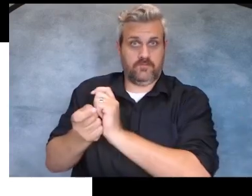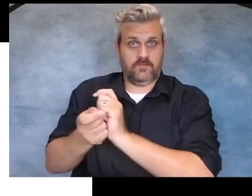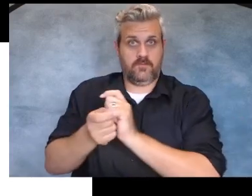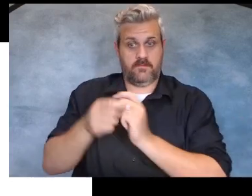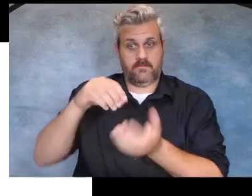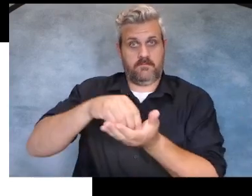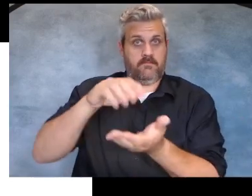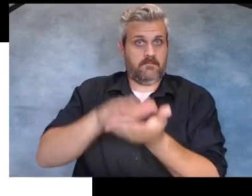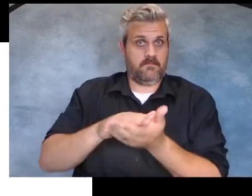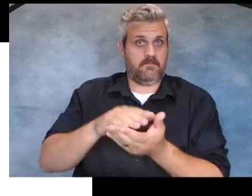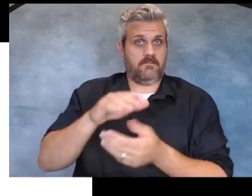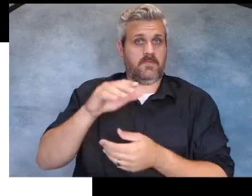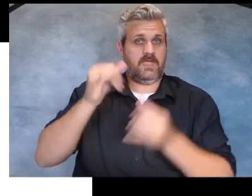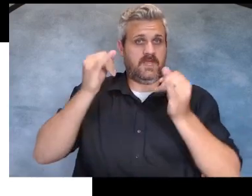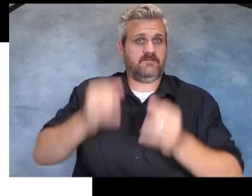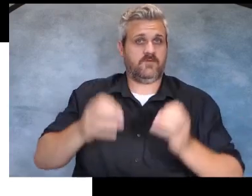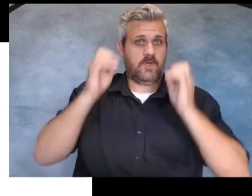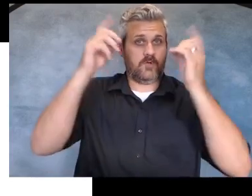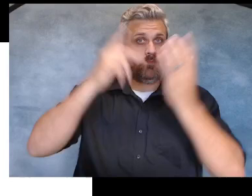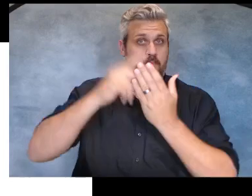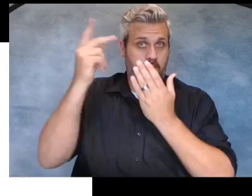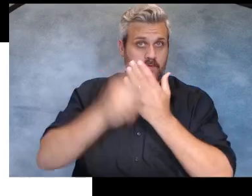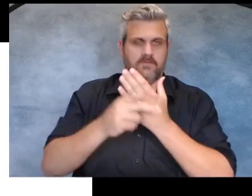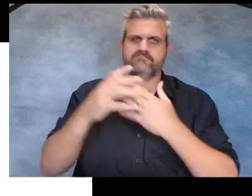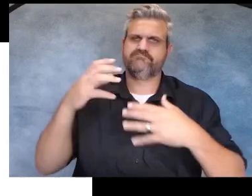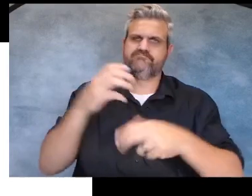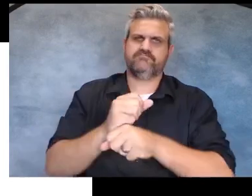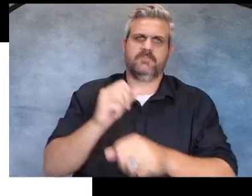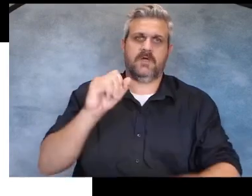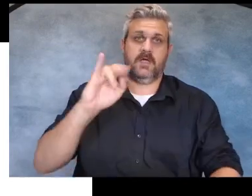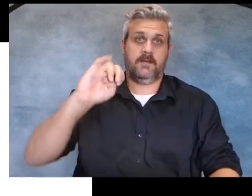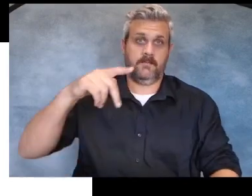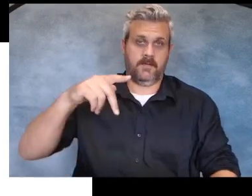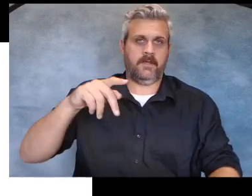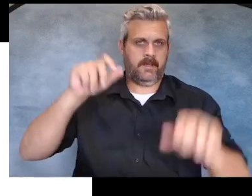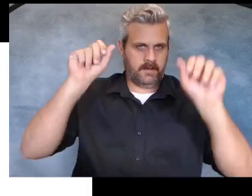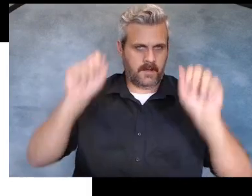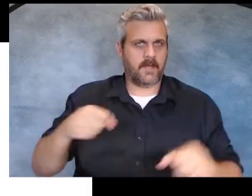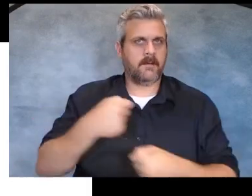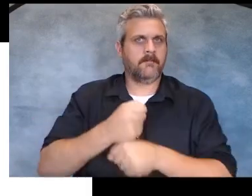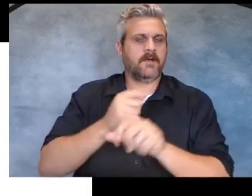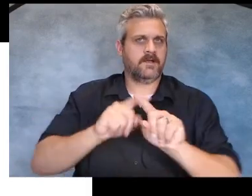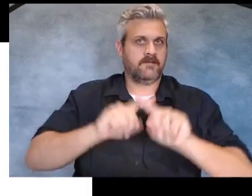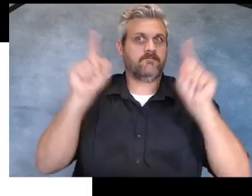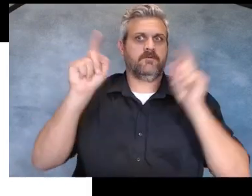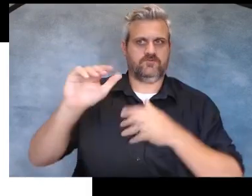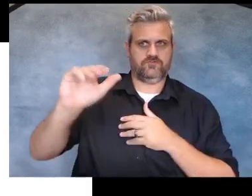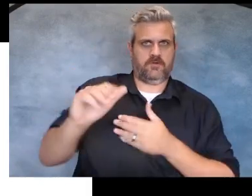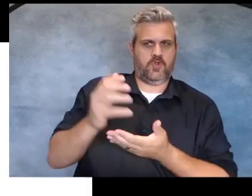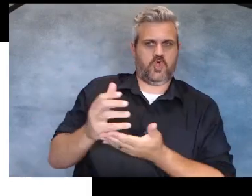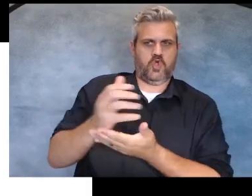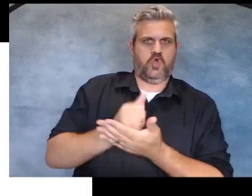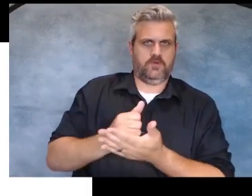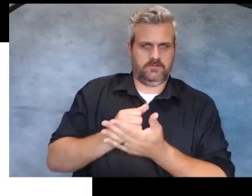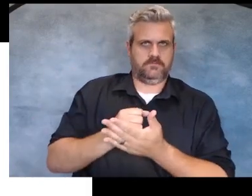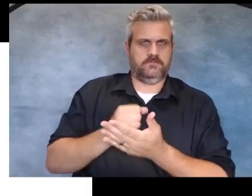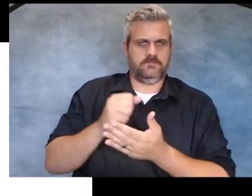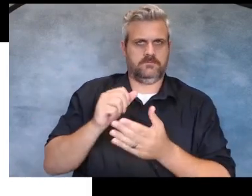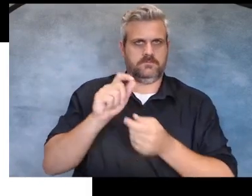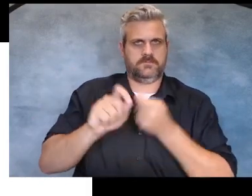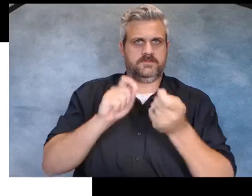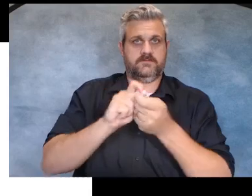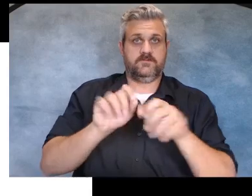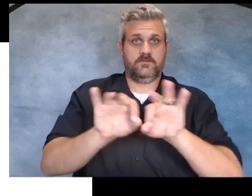accommodation in your child's individual education program, or IEP, can mean the difference between your child being able to earn a